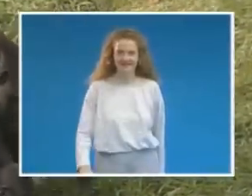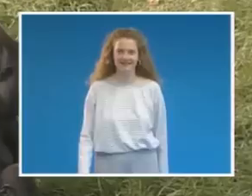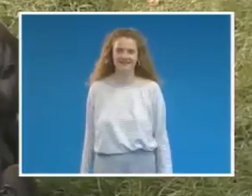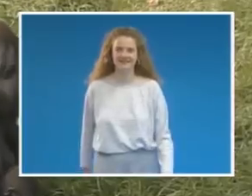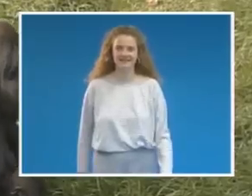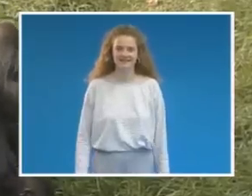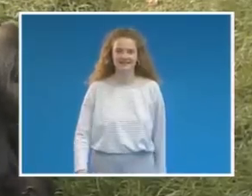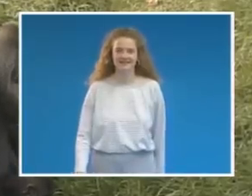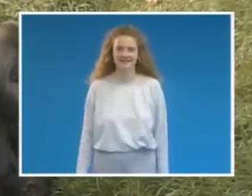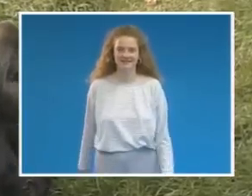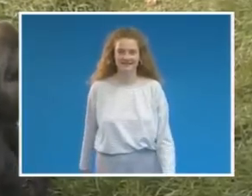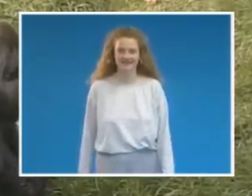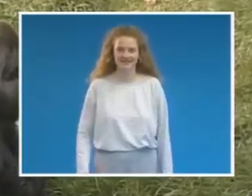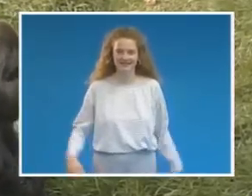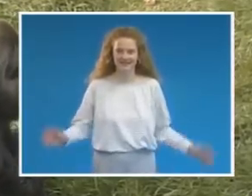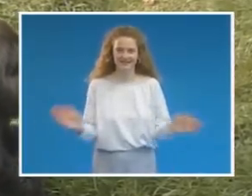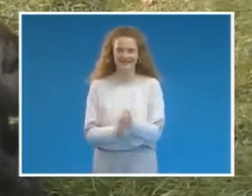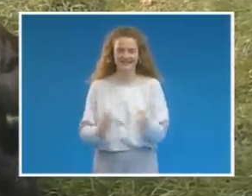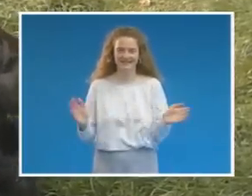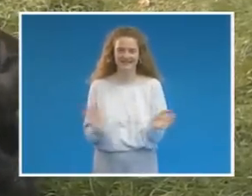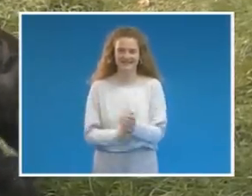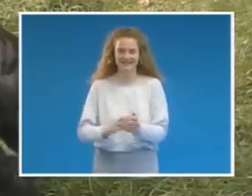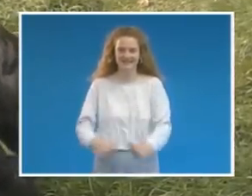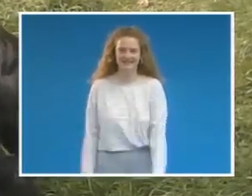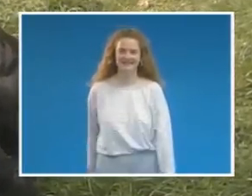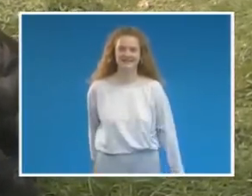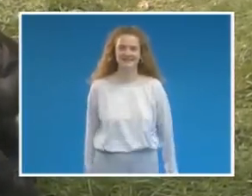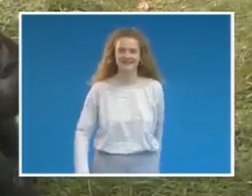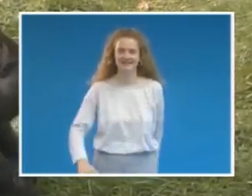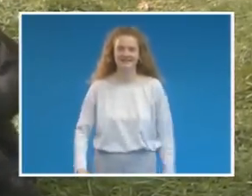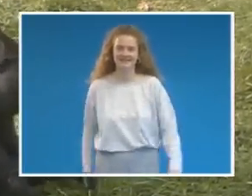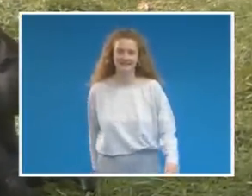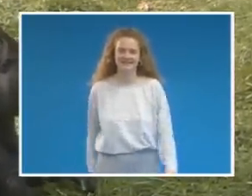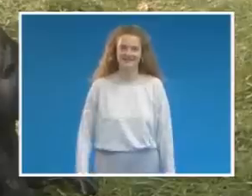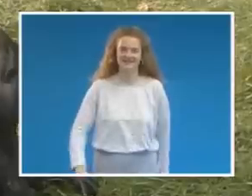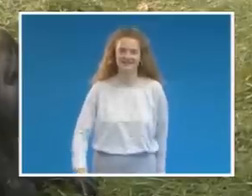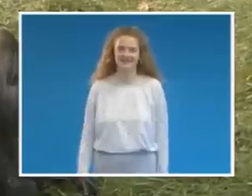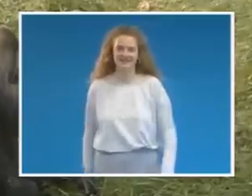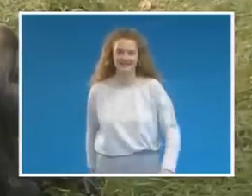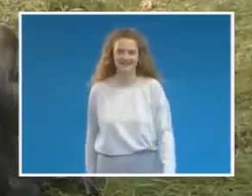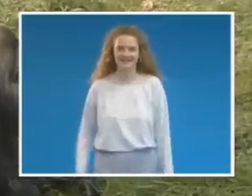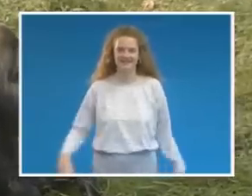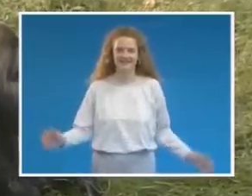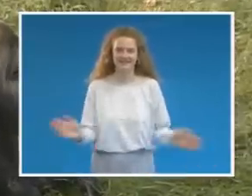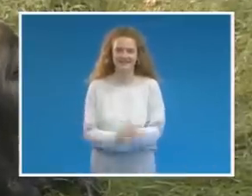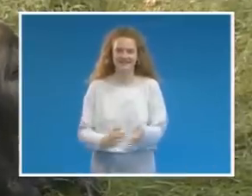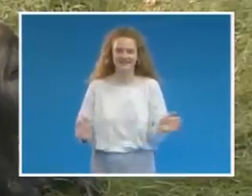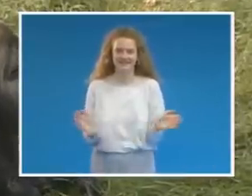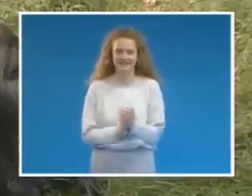If you're happy and you know it, clap your hands. If you're happy and you know it, clap